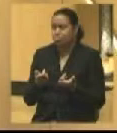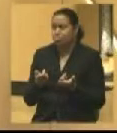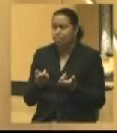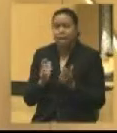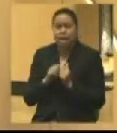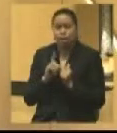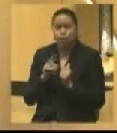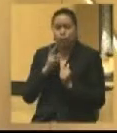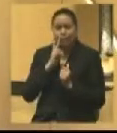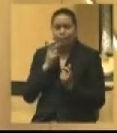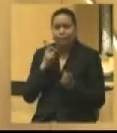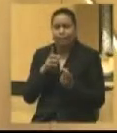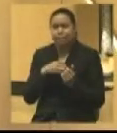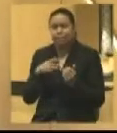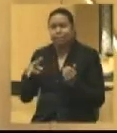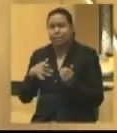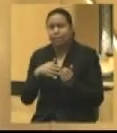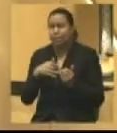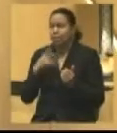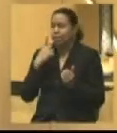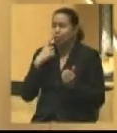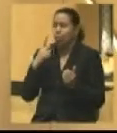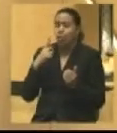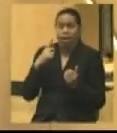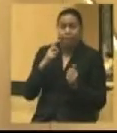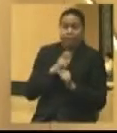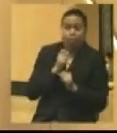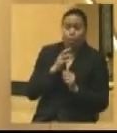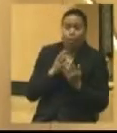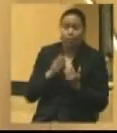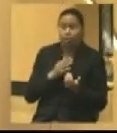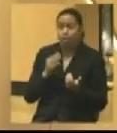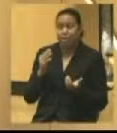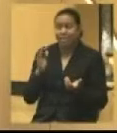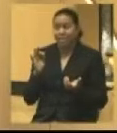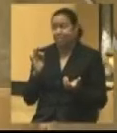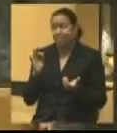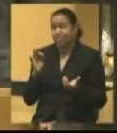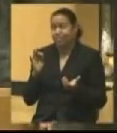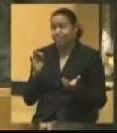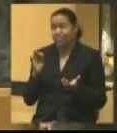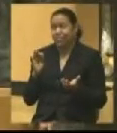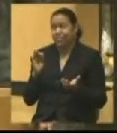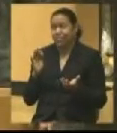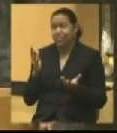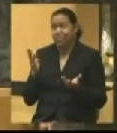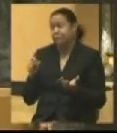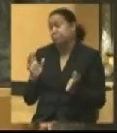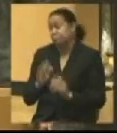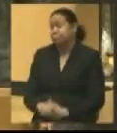how do you see it playing out in terms of, I guess, a McClellan victory or whatever? Well, in terms of,